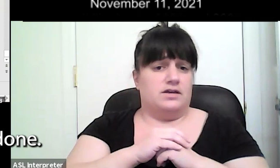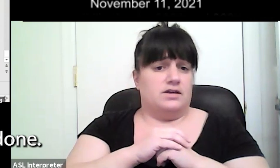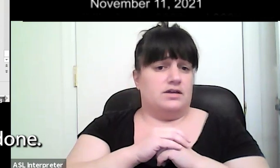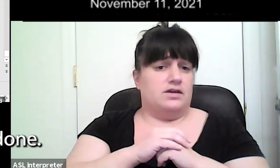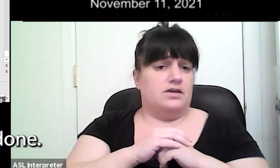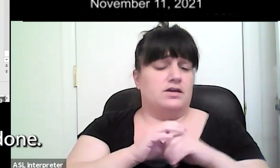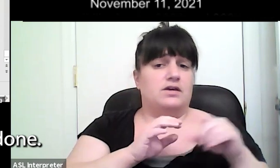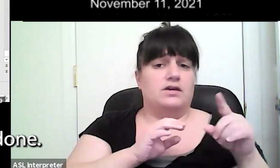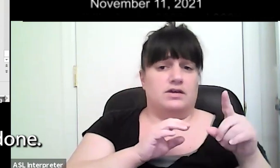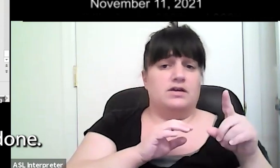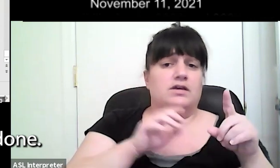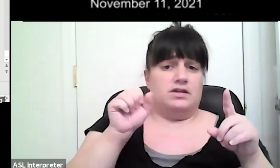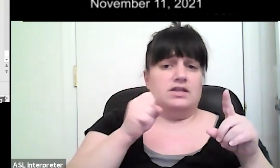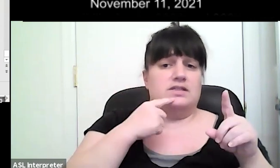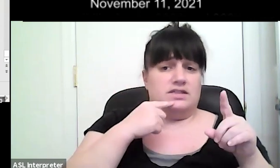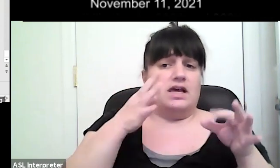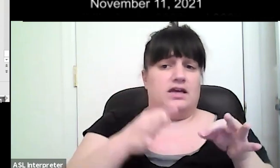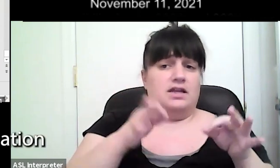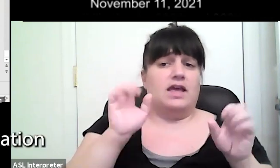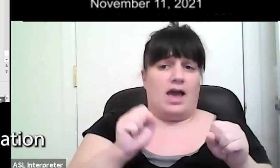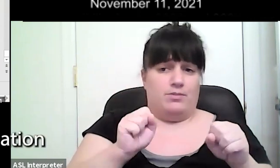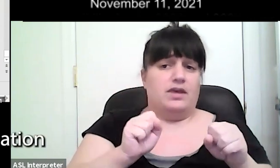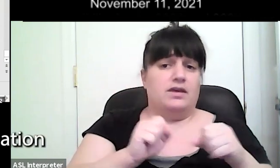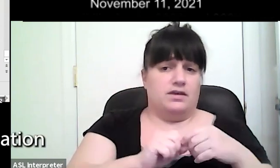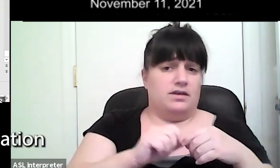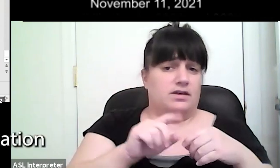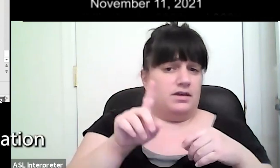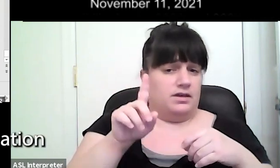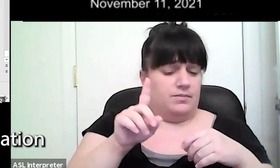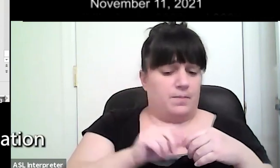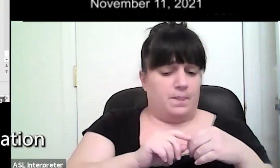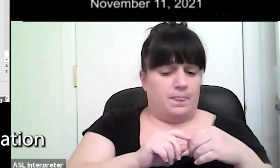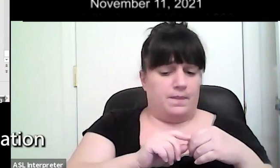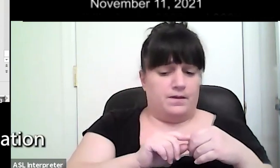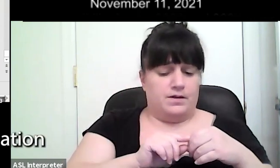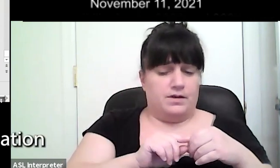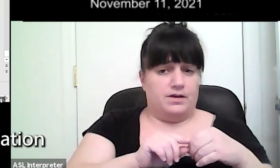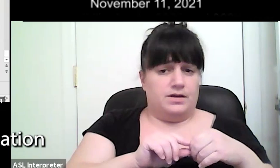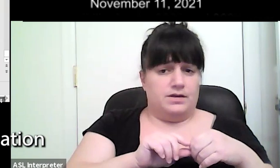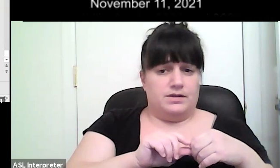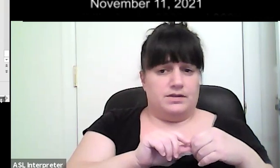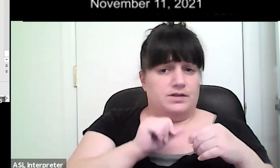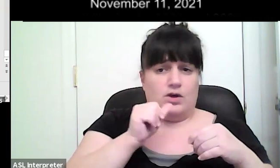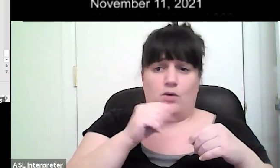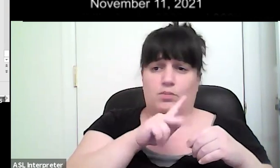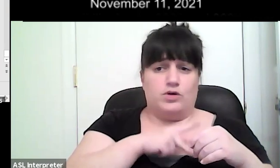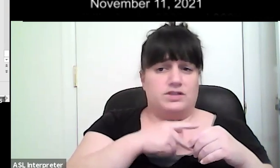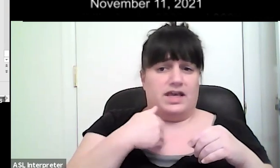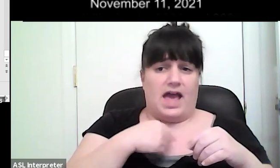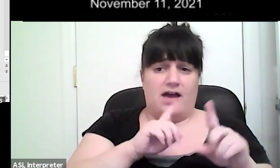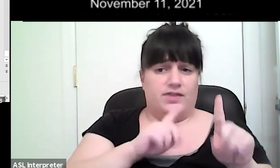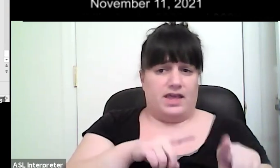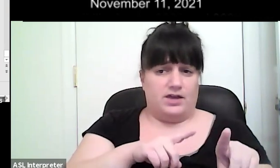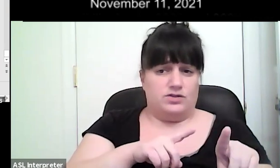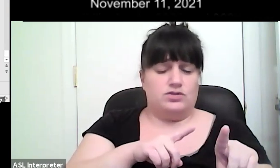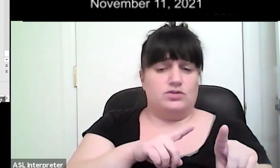I think that can definitely be done. Absolutely. I don't have personally that information